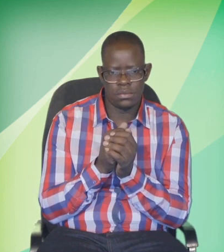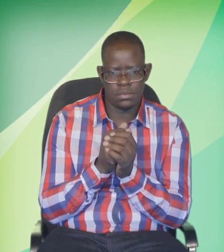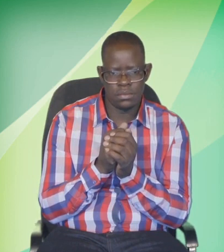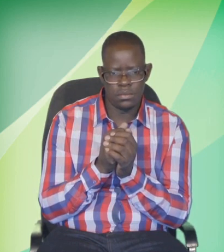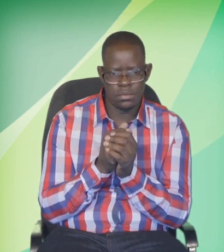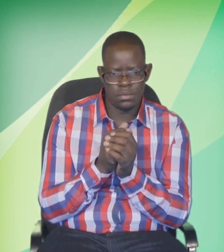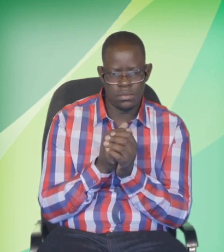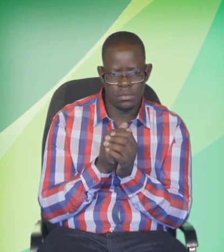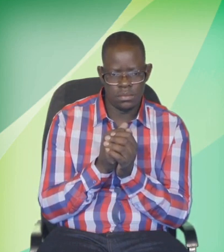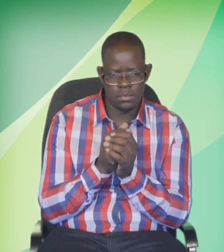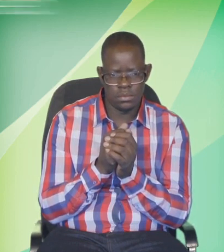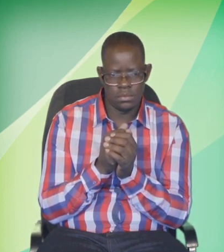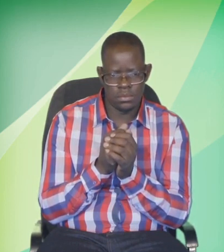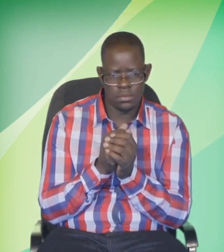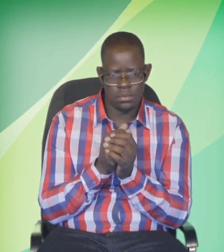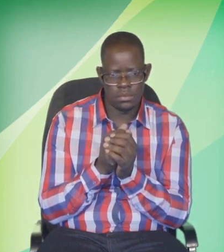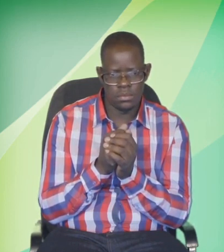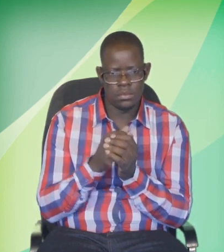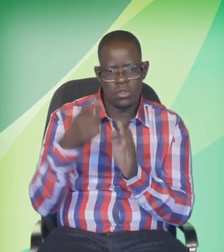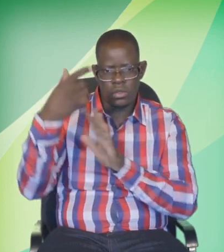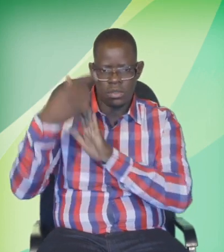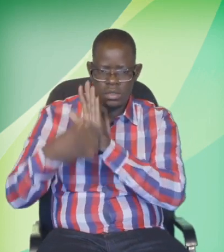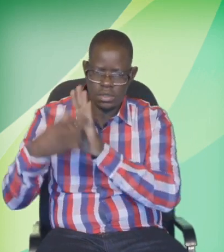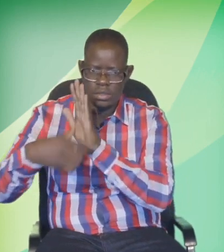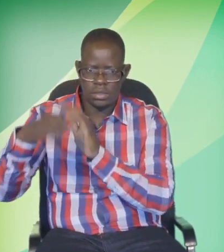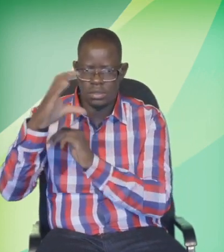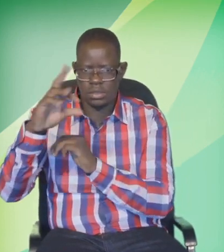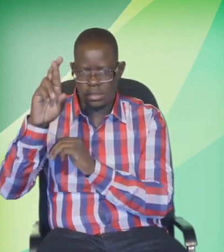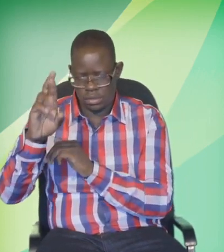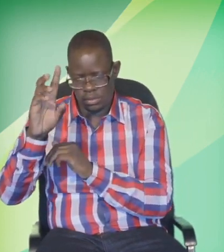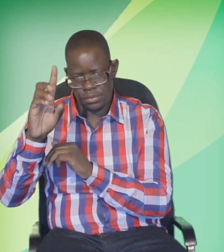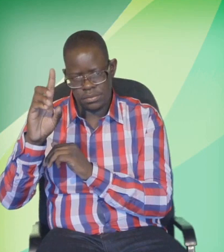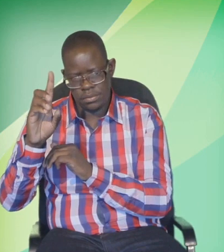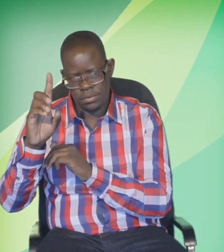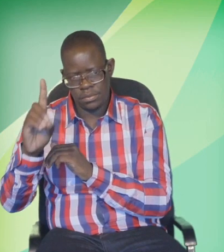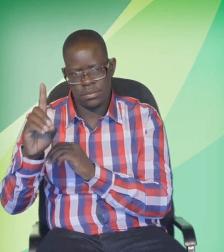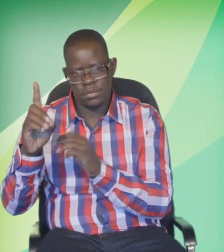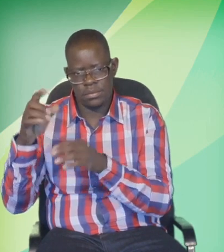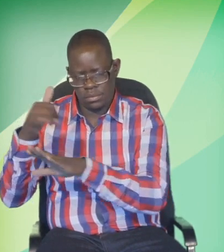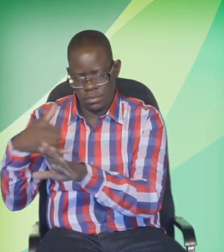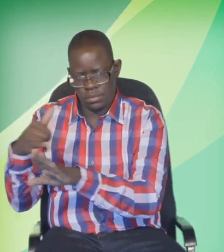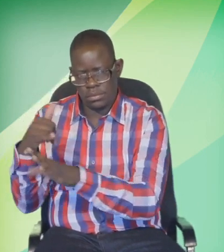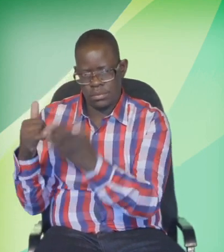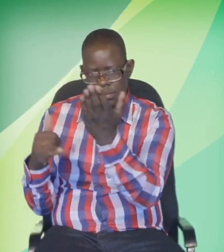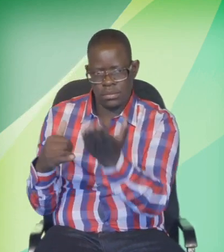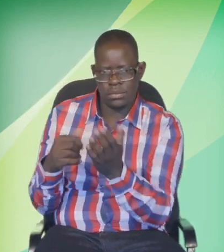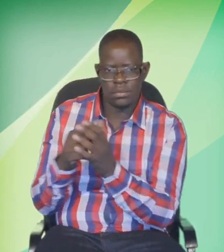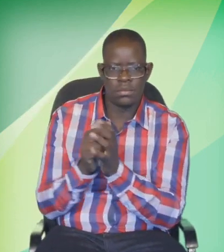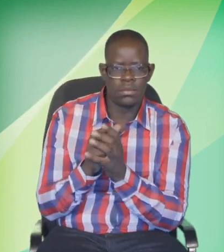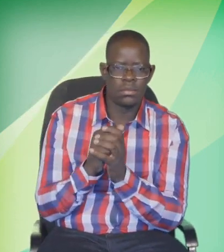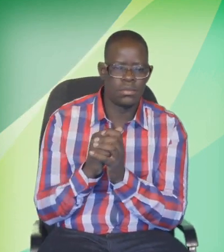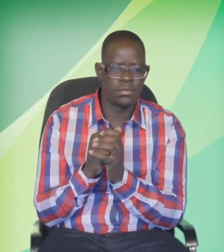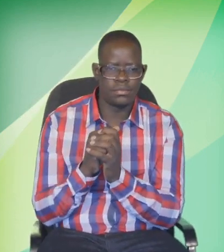cancelled, interest received. And on the credit side, we enter sales returns, debtors payment, discount